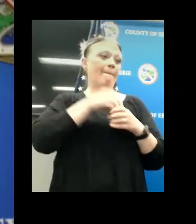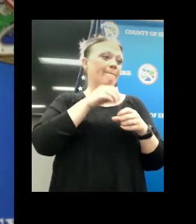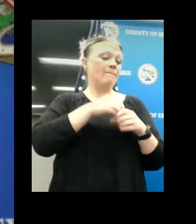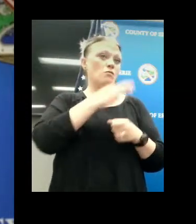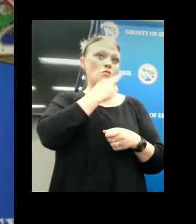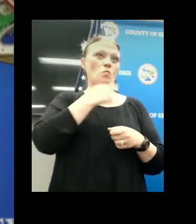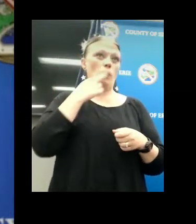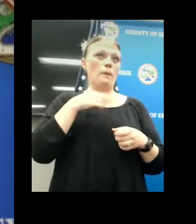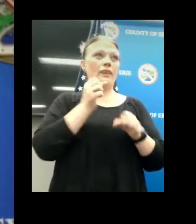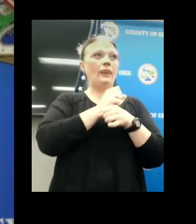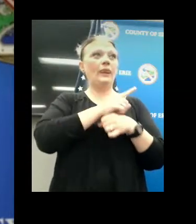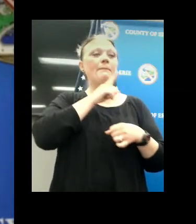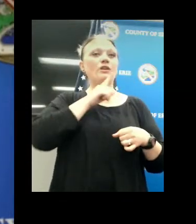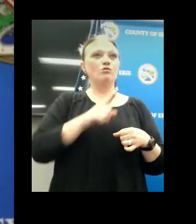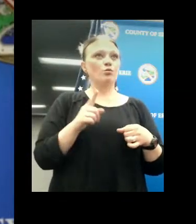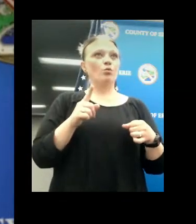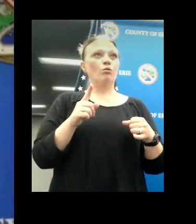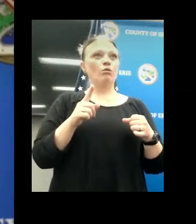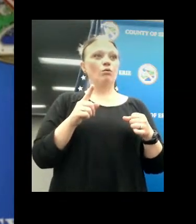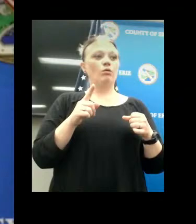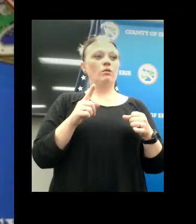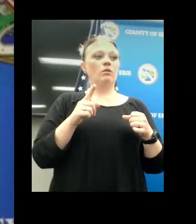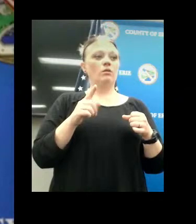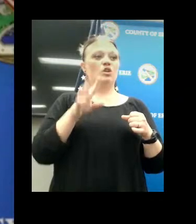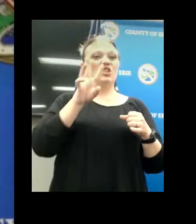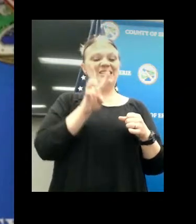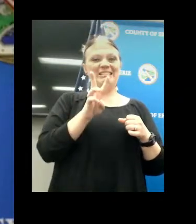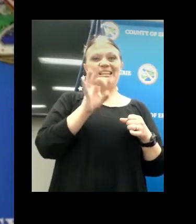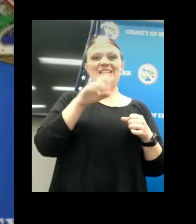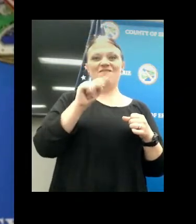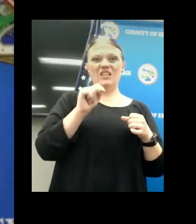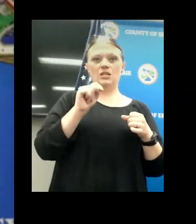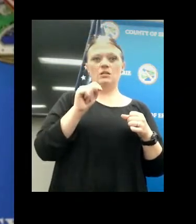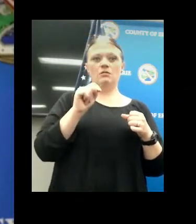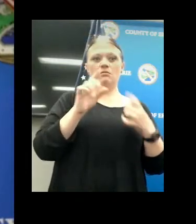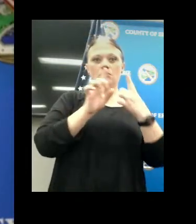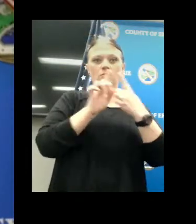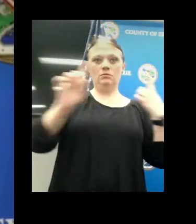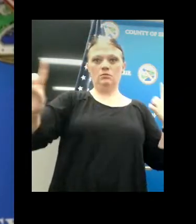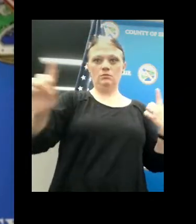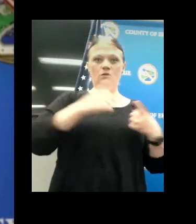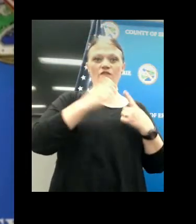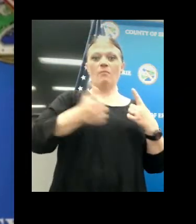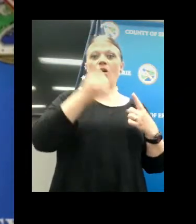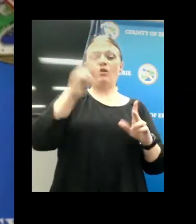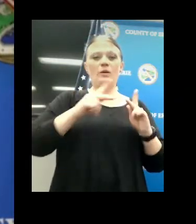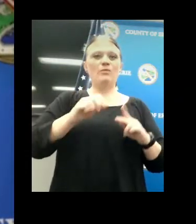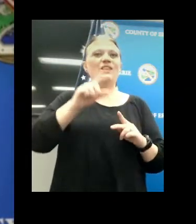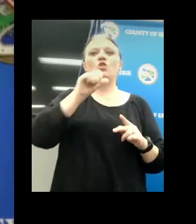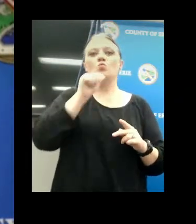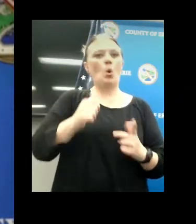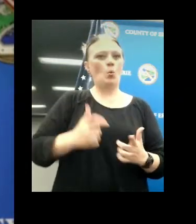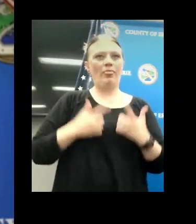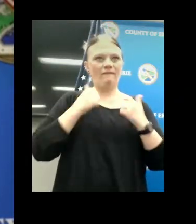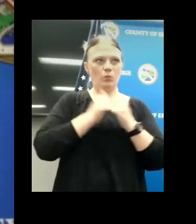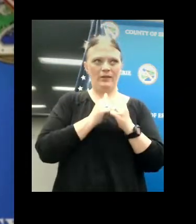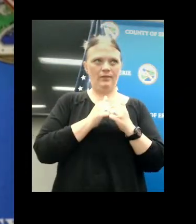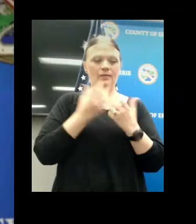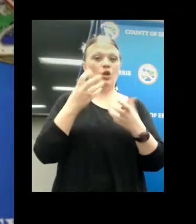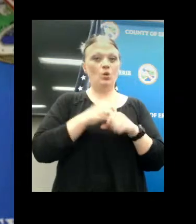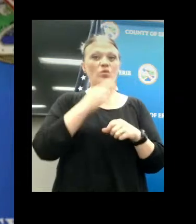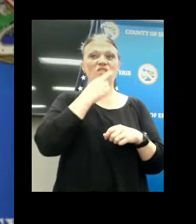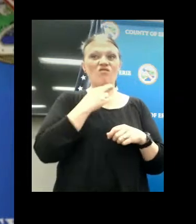indoors in restaurants. Make sure that you stay 6 feet apart from other people that don't live in your household. Including